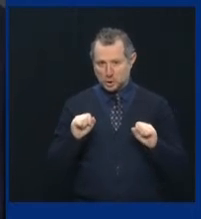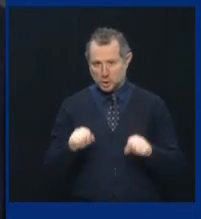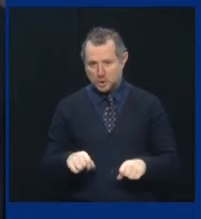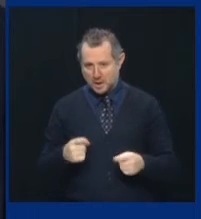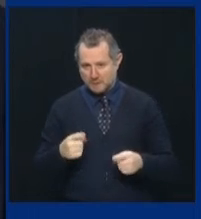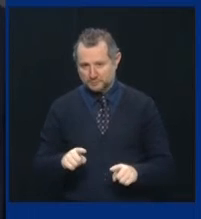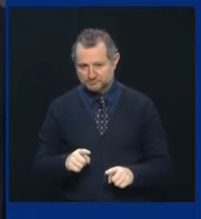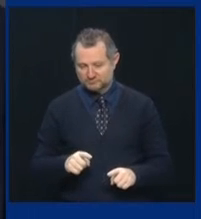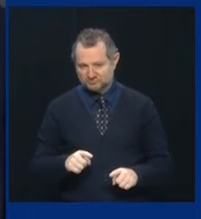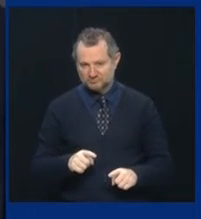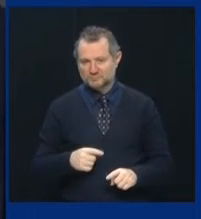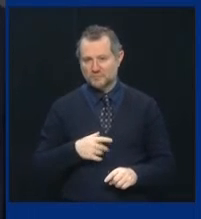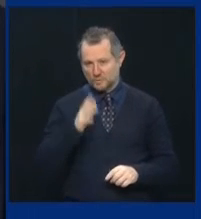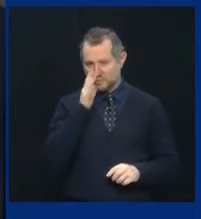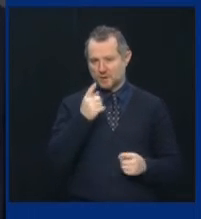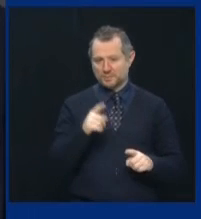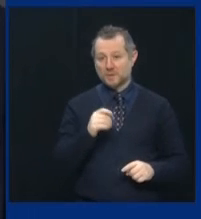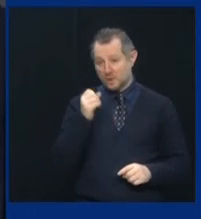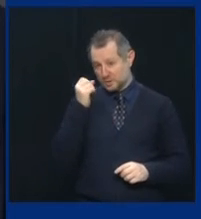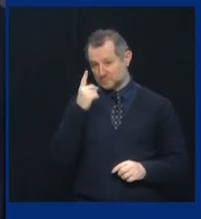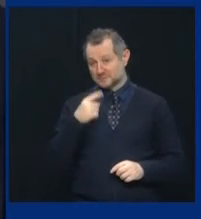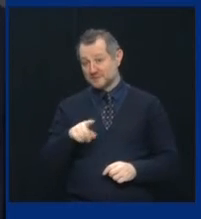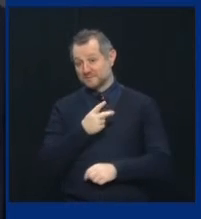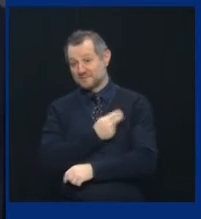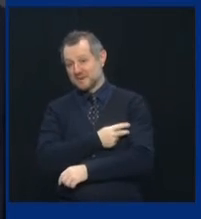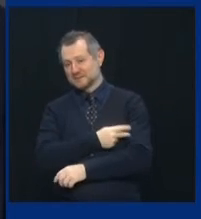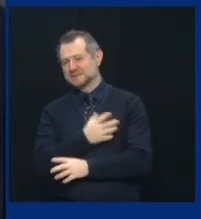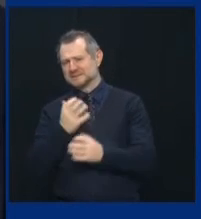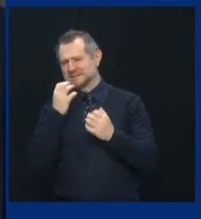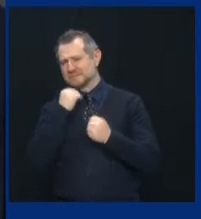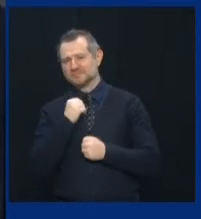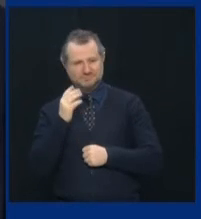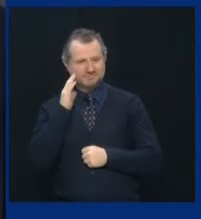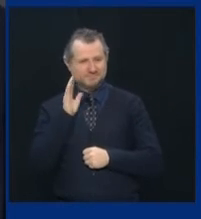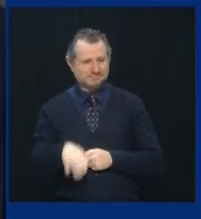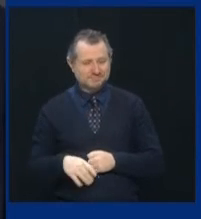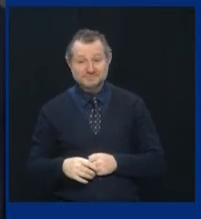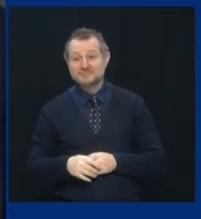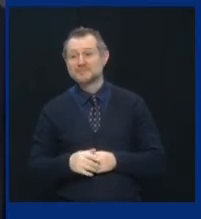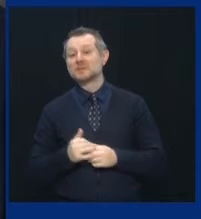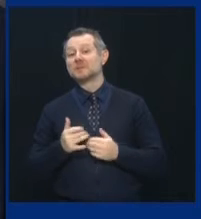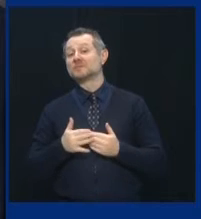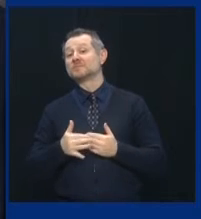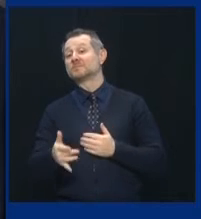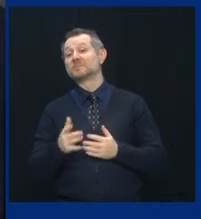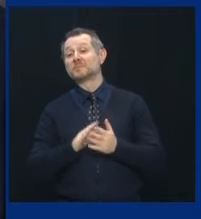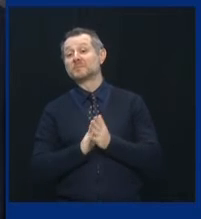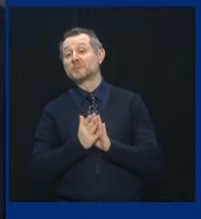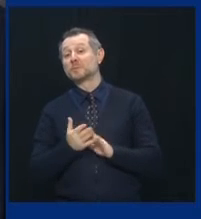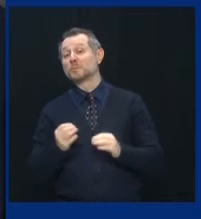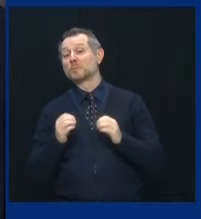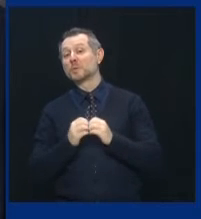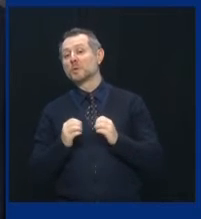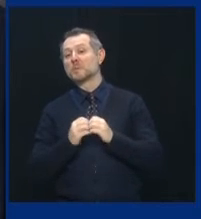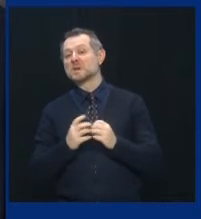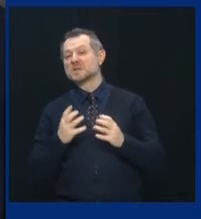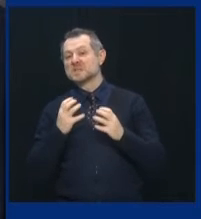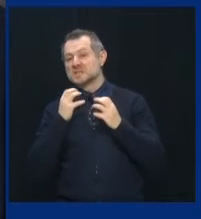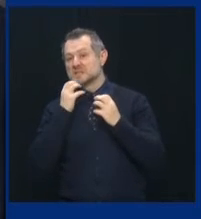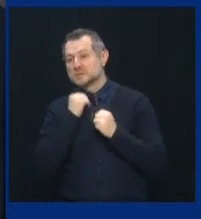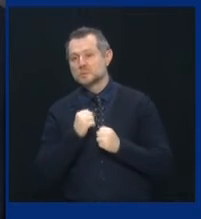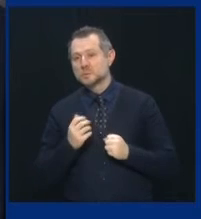I understand this is a valuable commodity. And by the way, it's going to become more valuable when